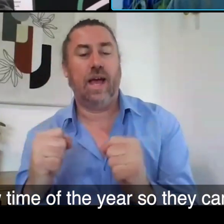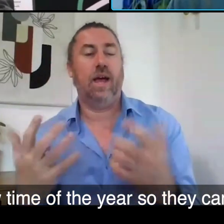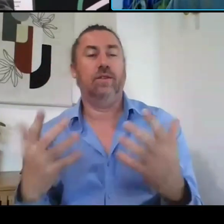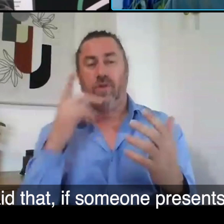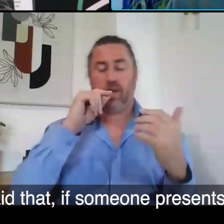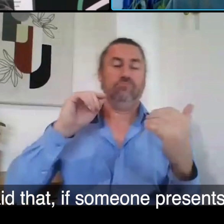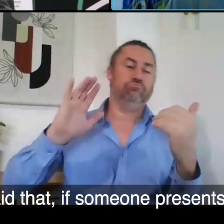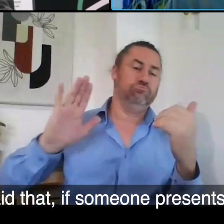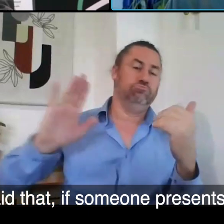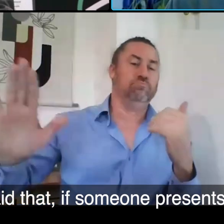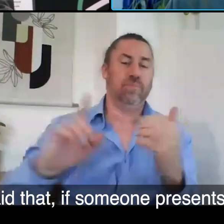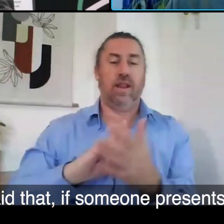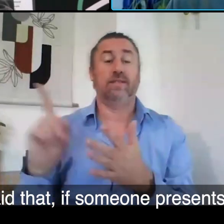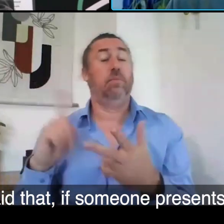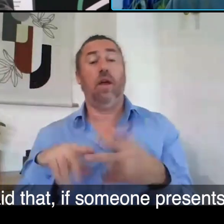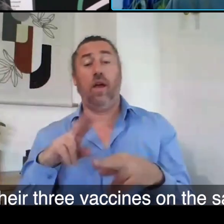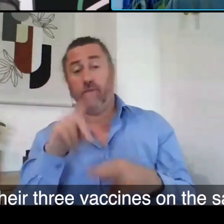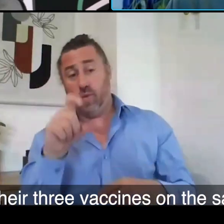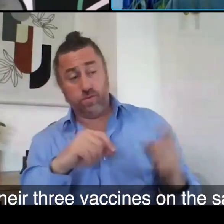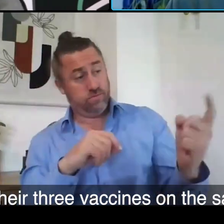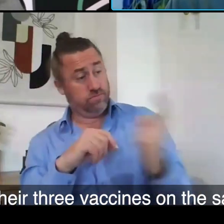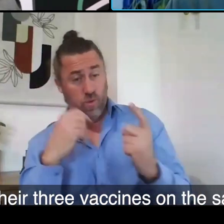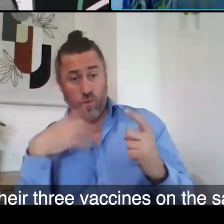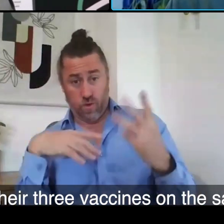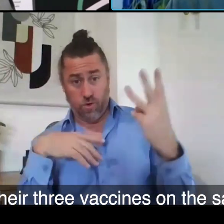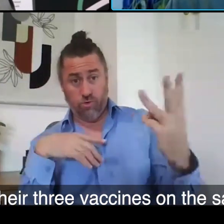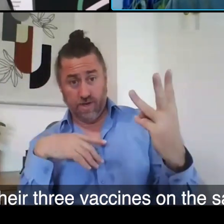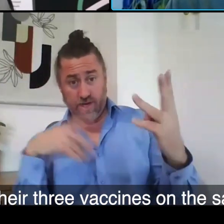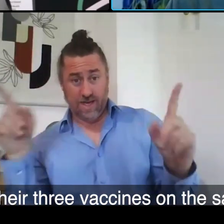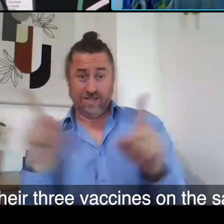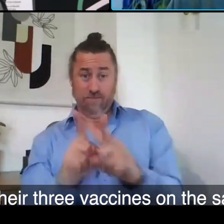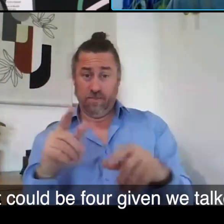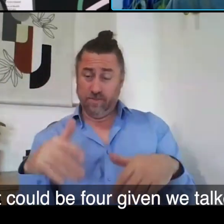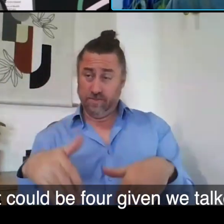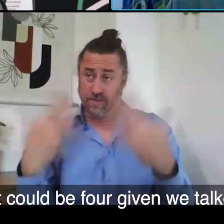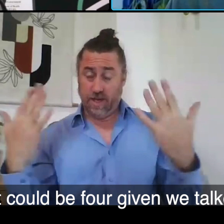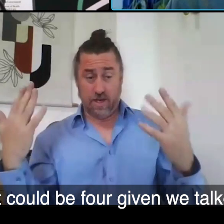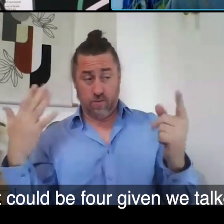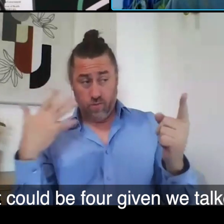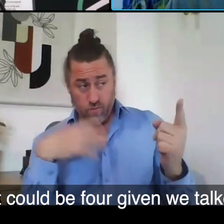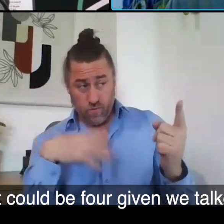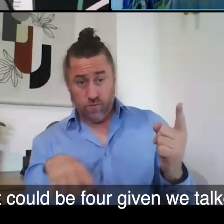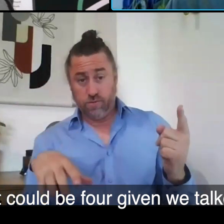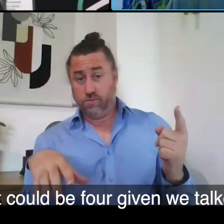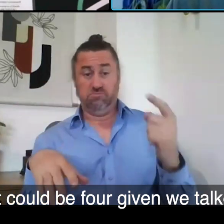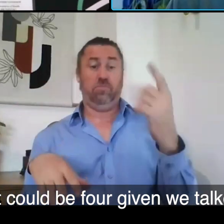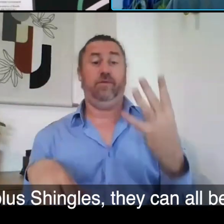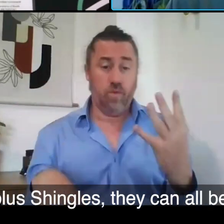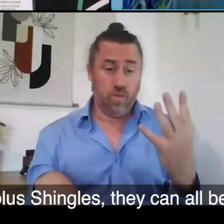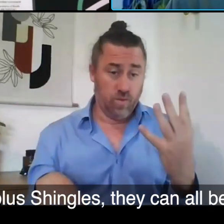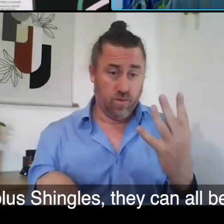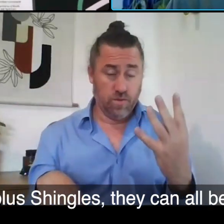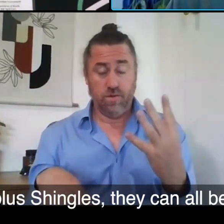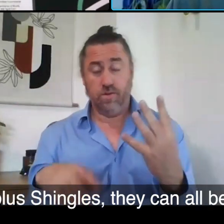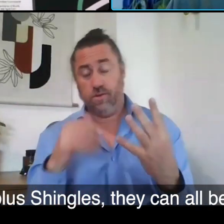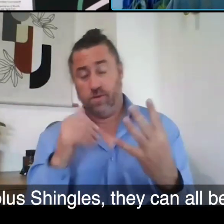be separated. Having said that, if someone presents and they want all their 3 vaccines on the same day, or even it could be 4, given we talked about